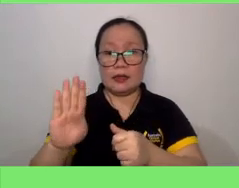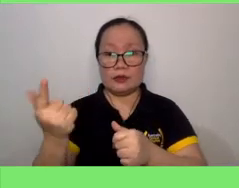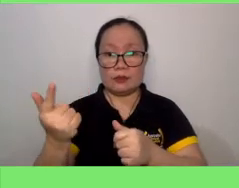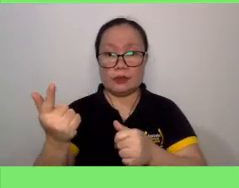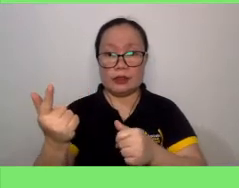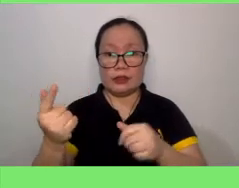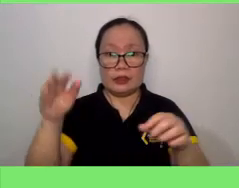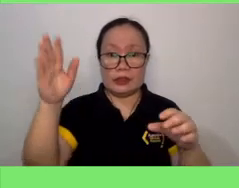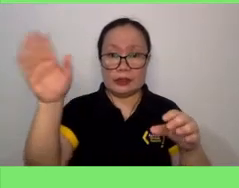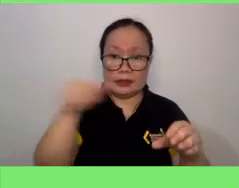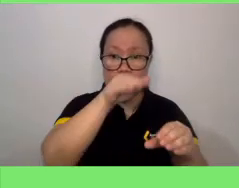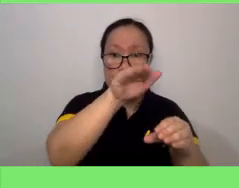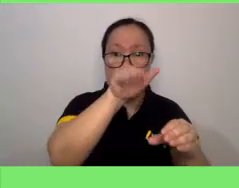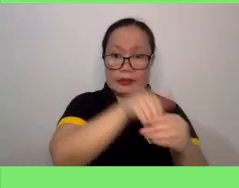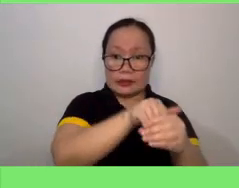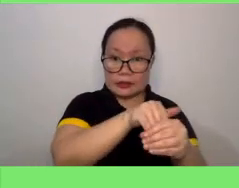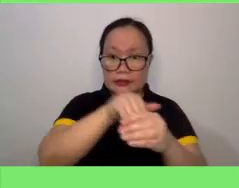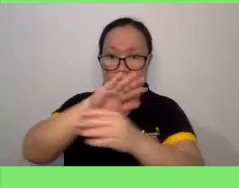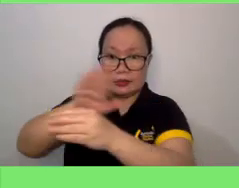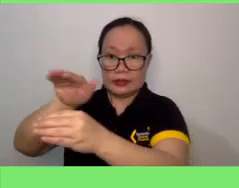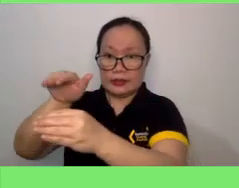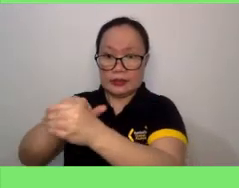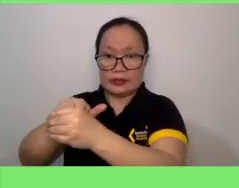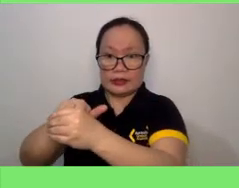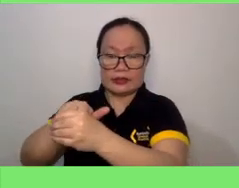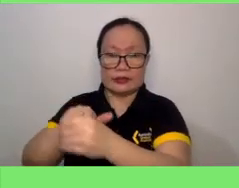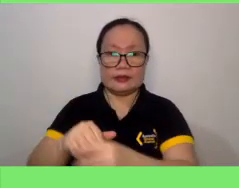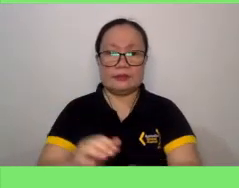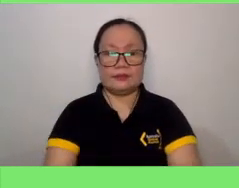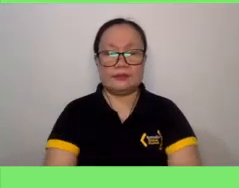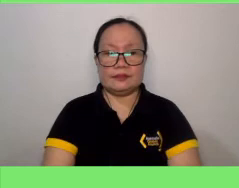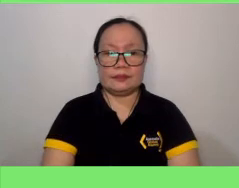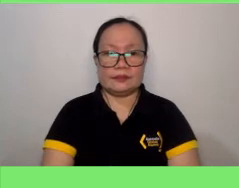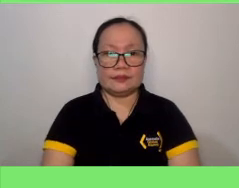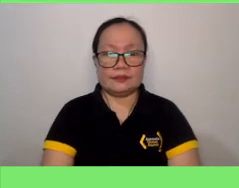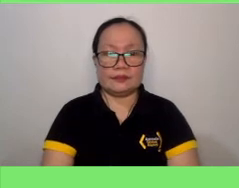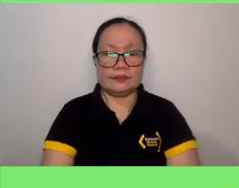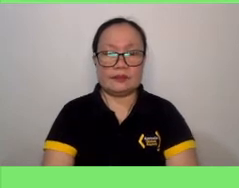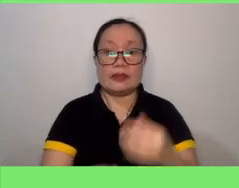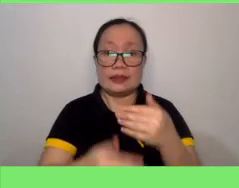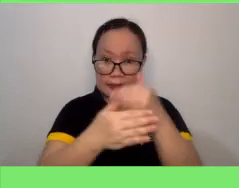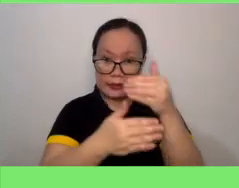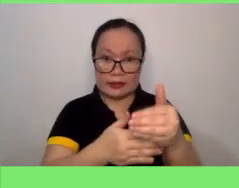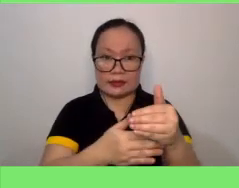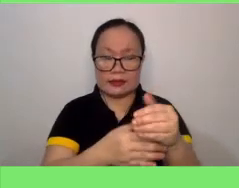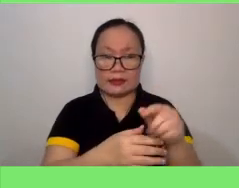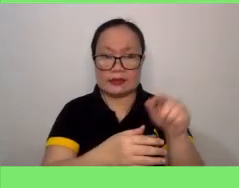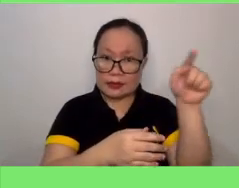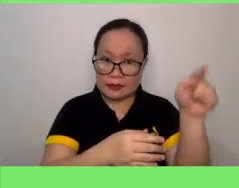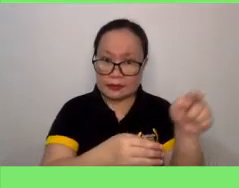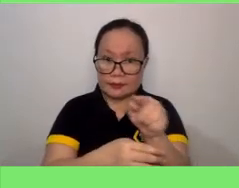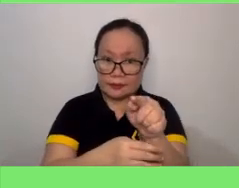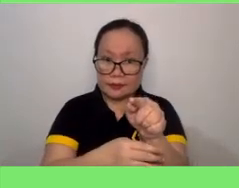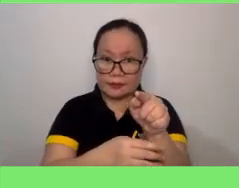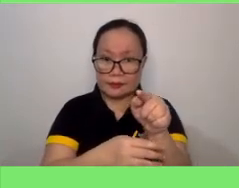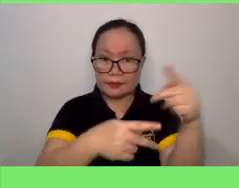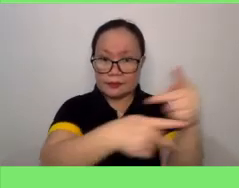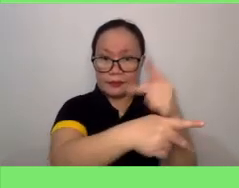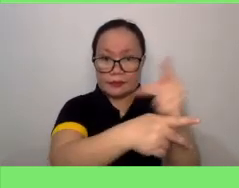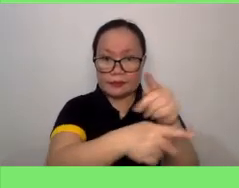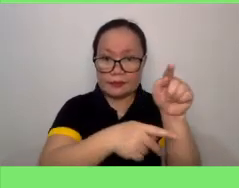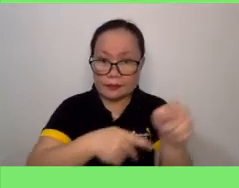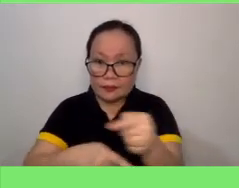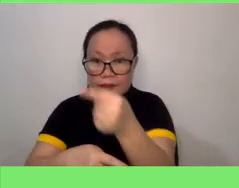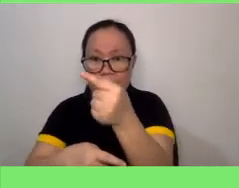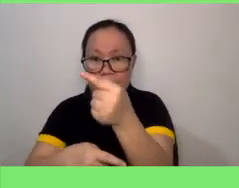lagay mo rin doon. Okay? Now, next step, multiply mo to, multiply mo siya dito, tapos ito dito